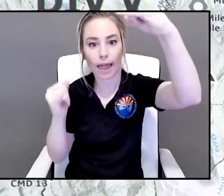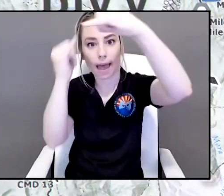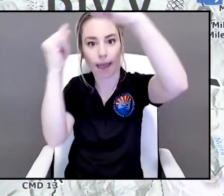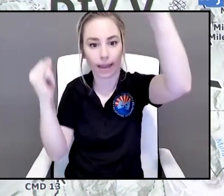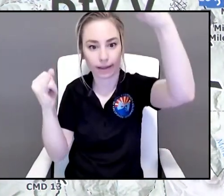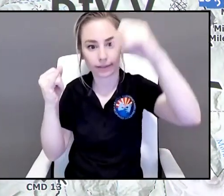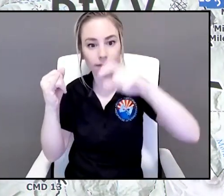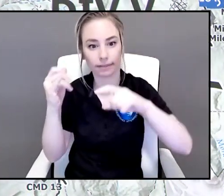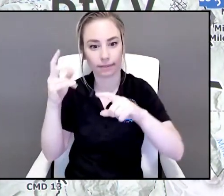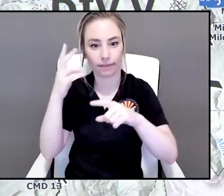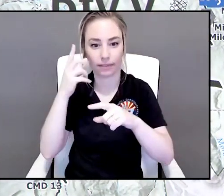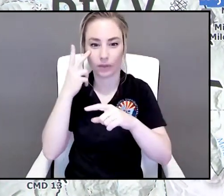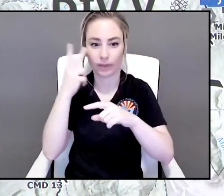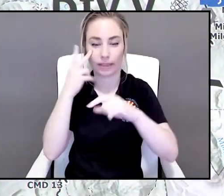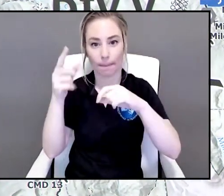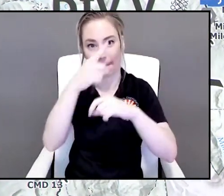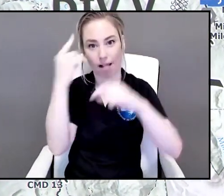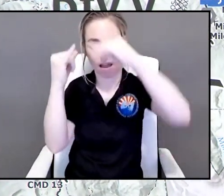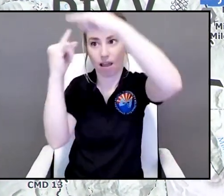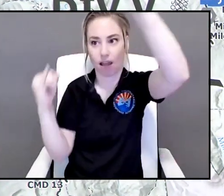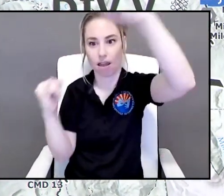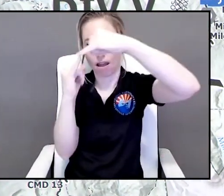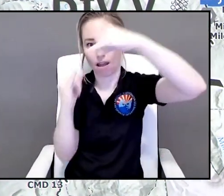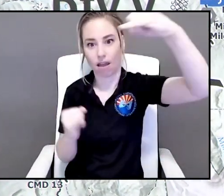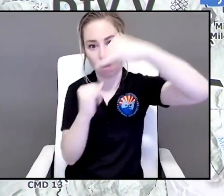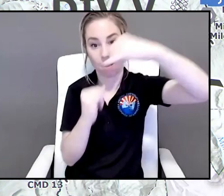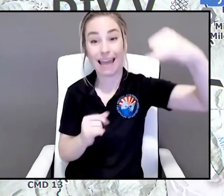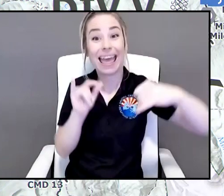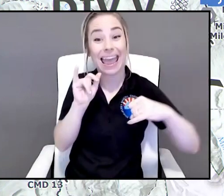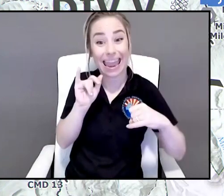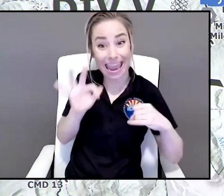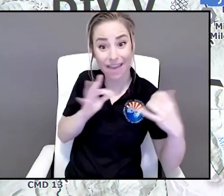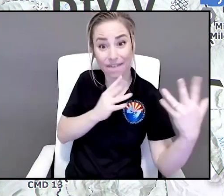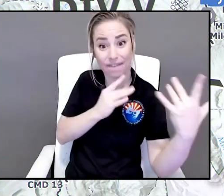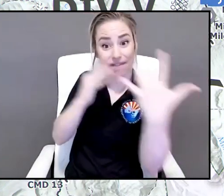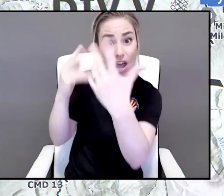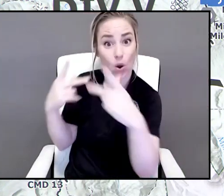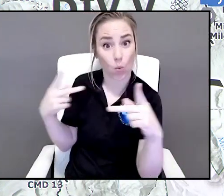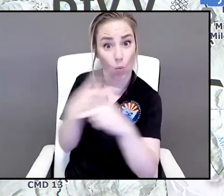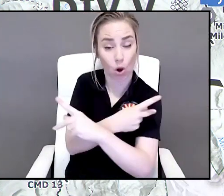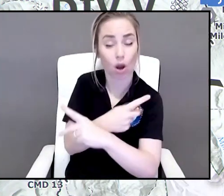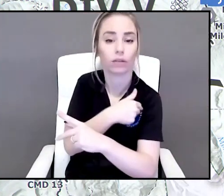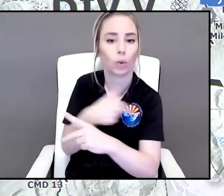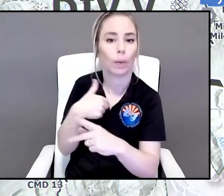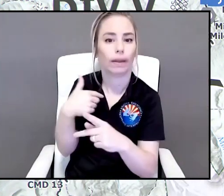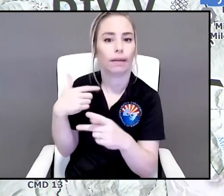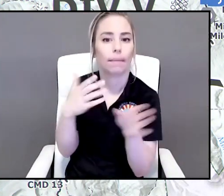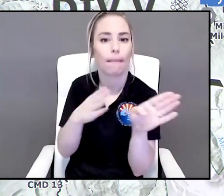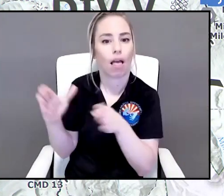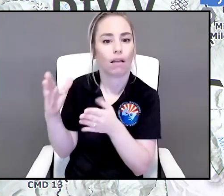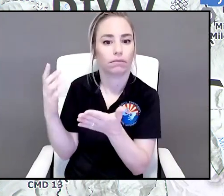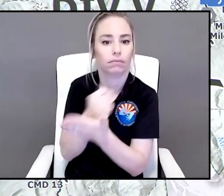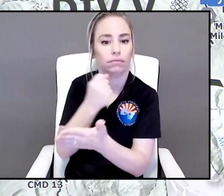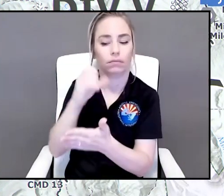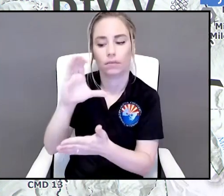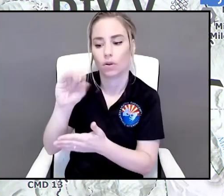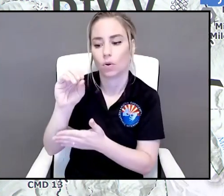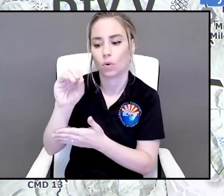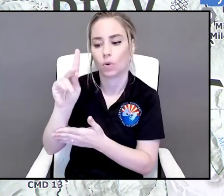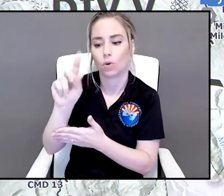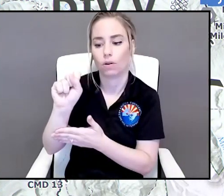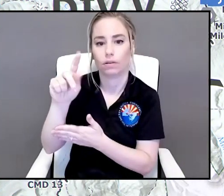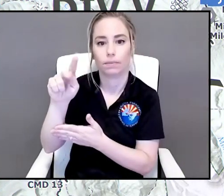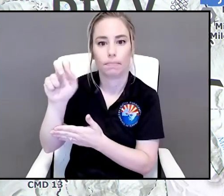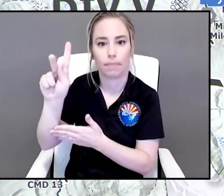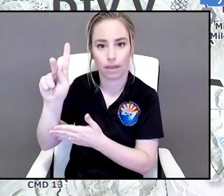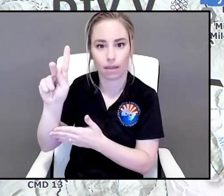coming off. If this fire was to move up there, that was their plan. So with that, there's a lot of work that needs to be done, and we're